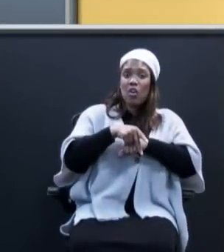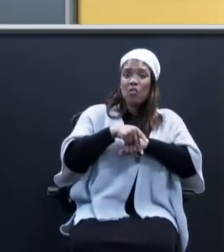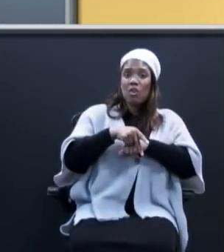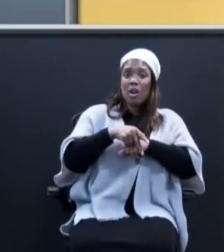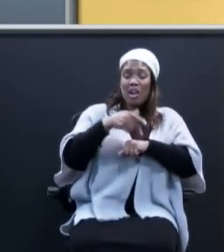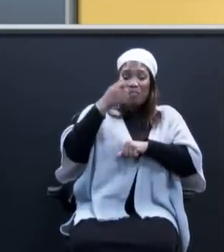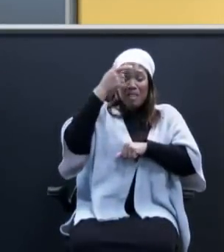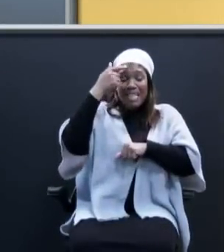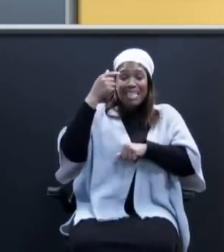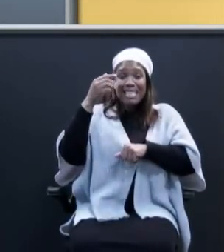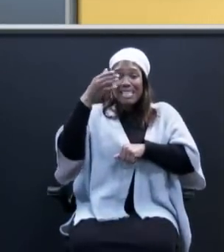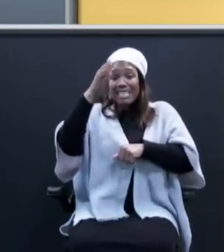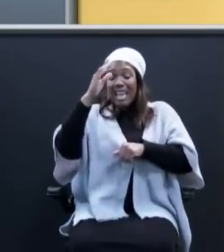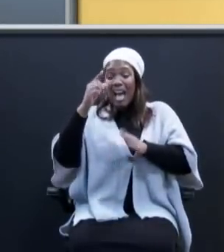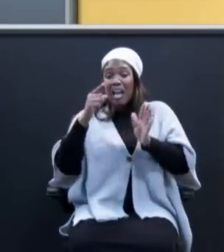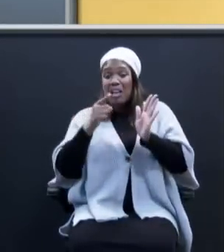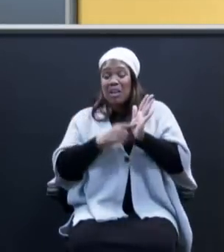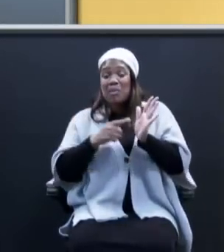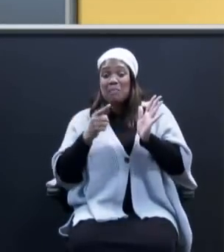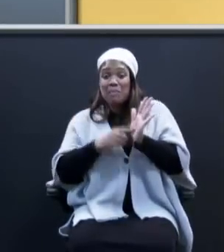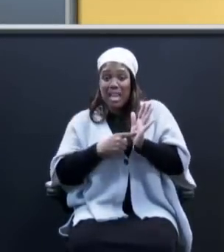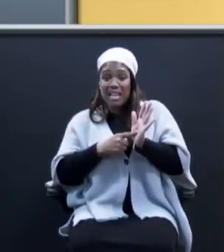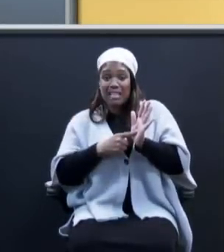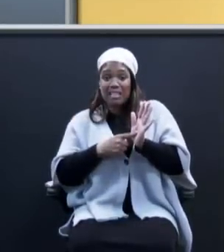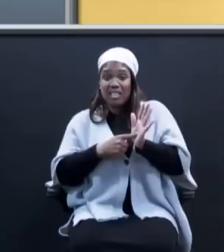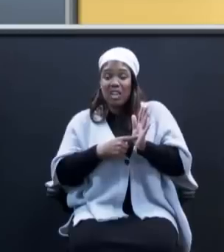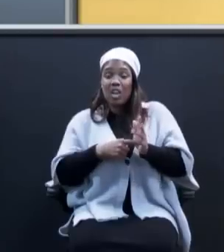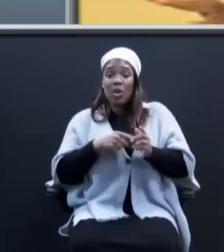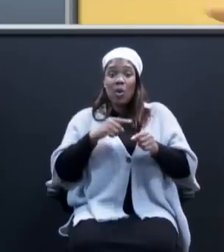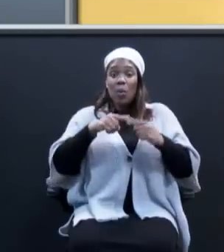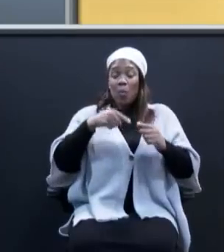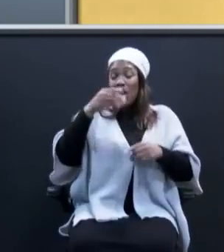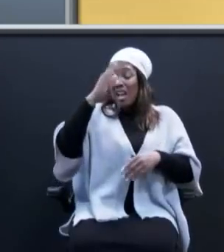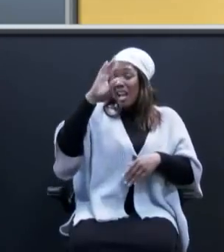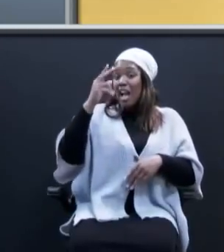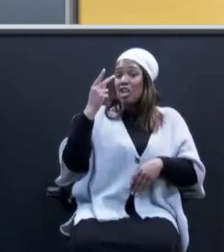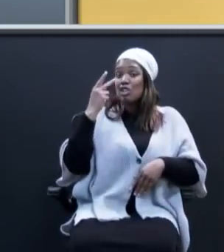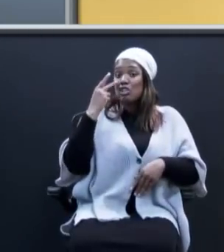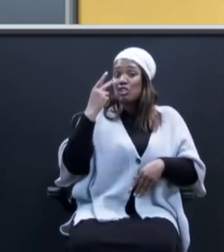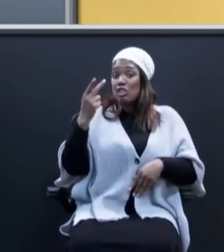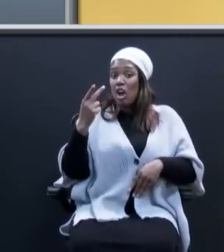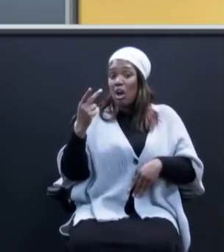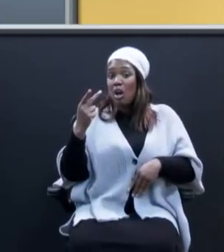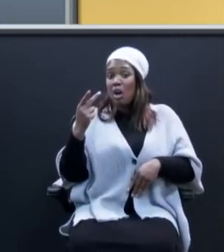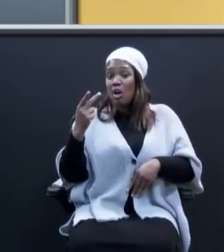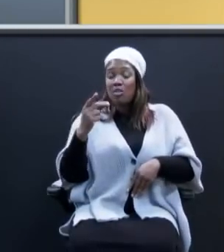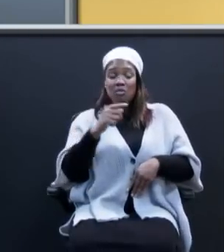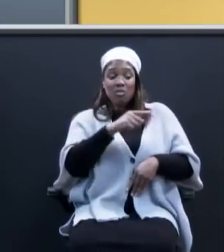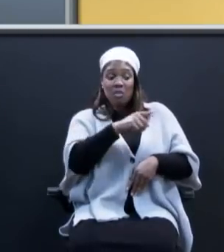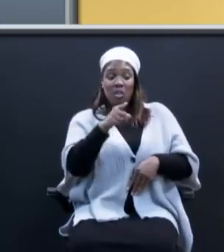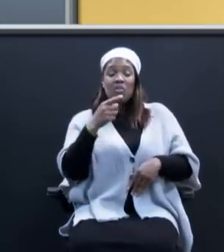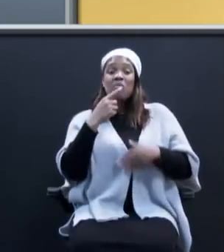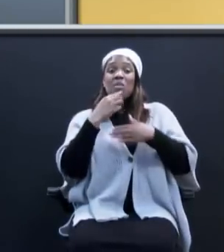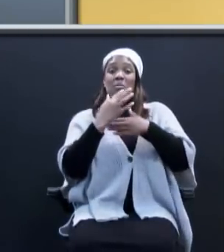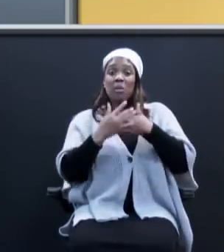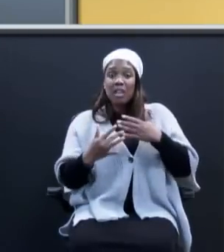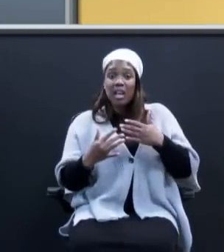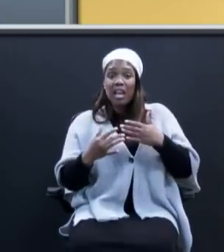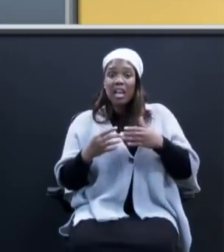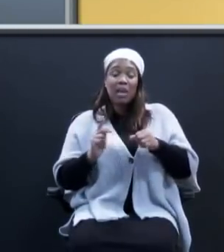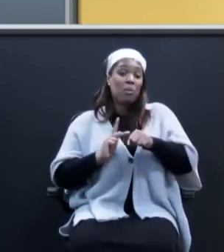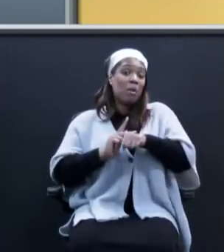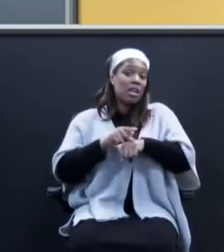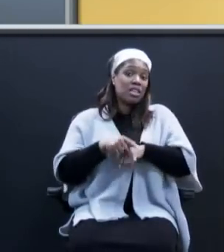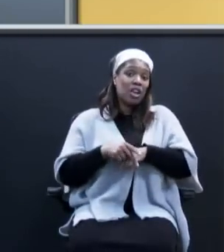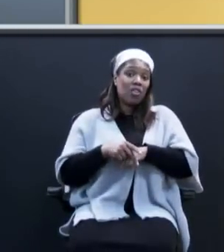have not been, once you do what God say, all your evil won't be mentioned. I want y'all to understand. See,